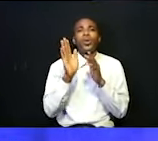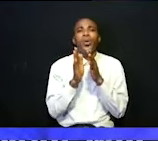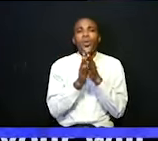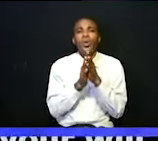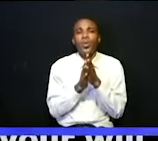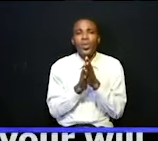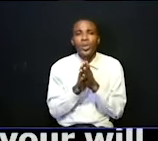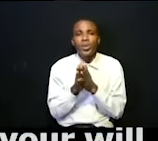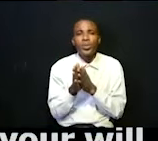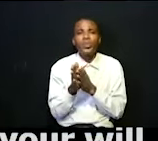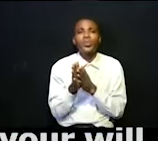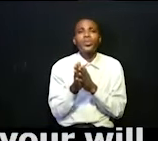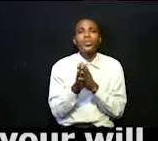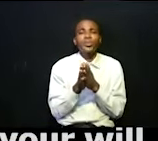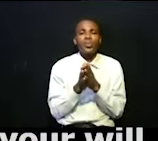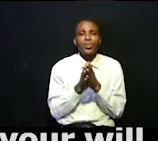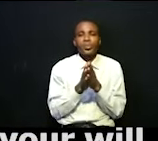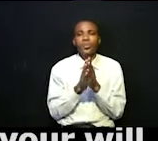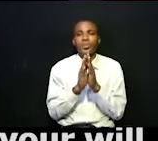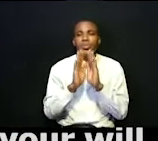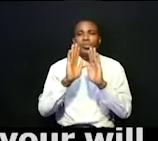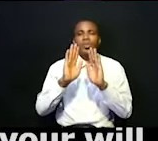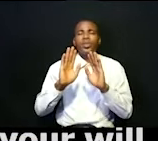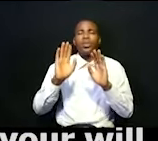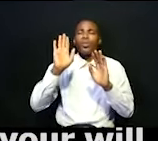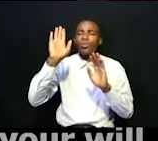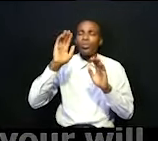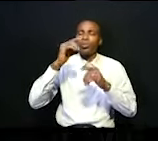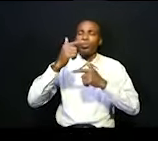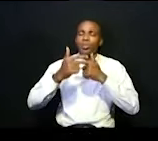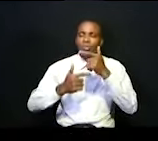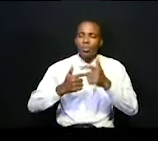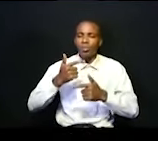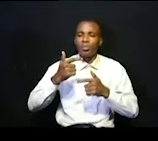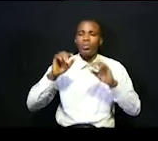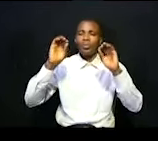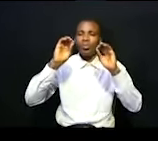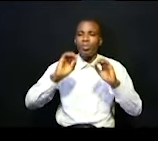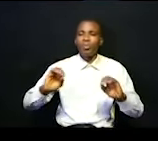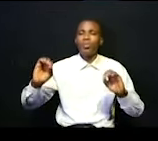Your way. Thy grace.